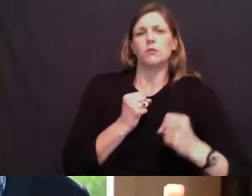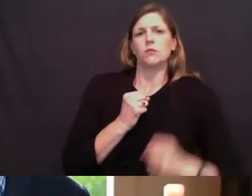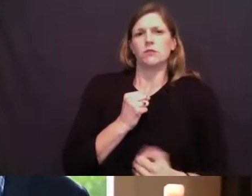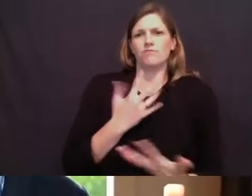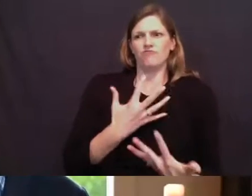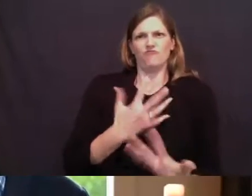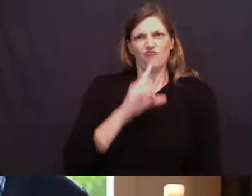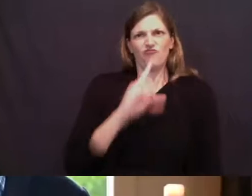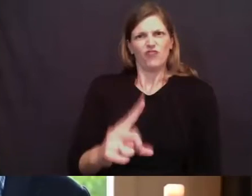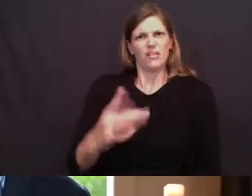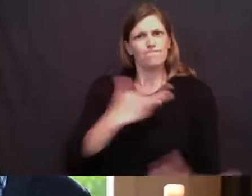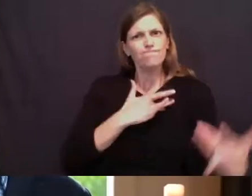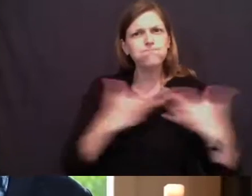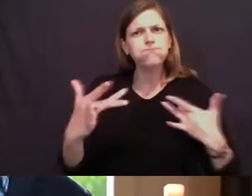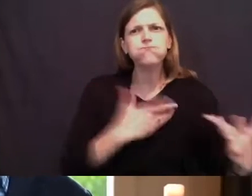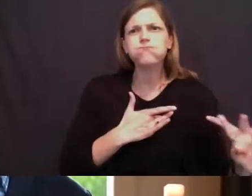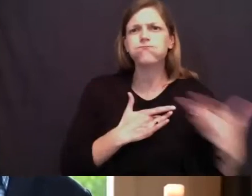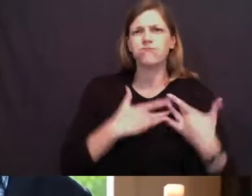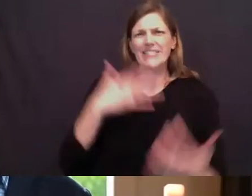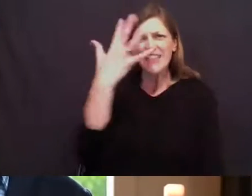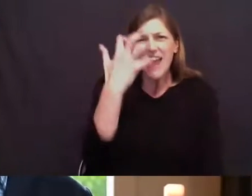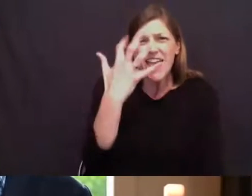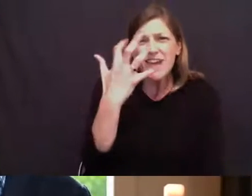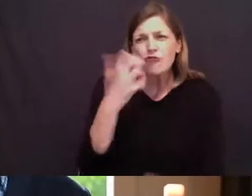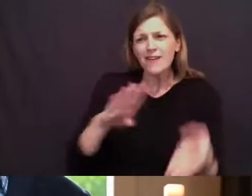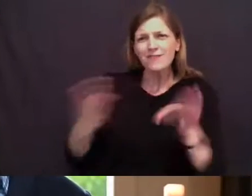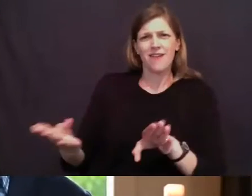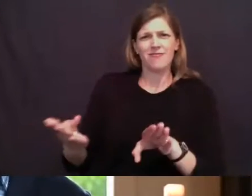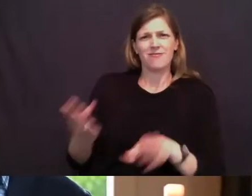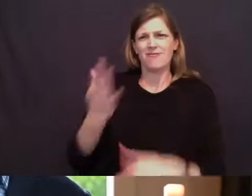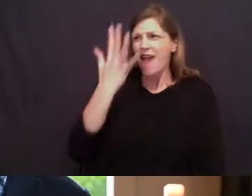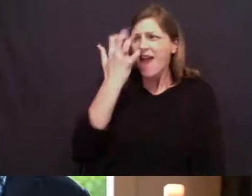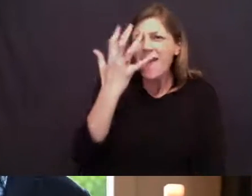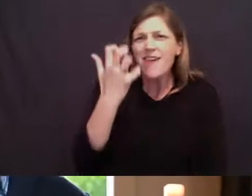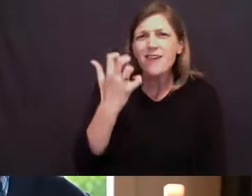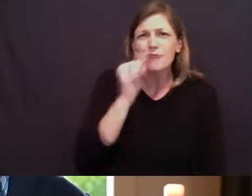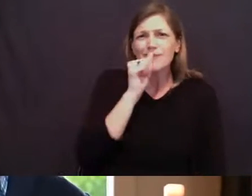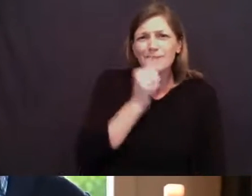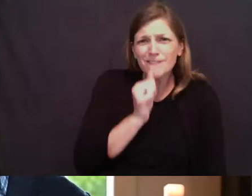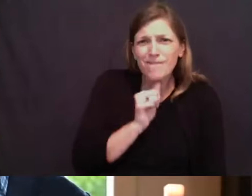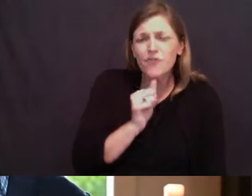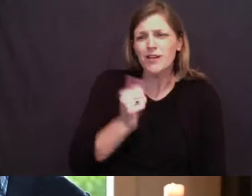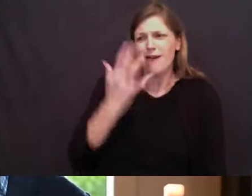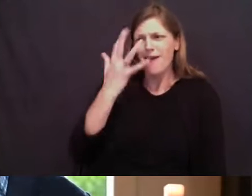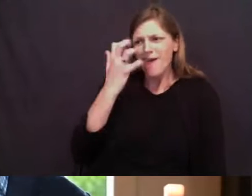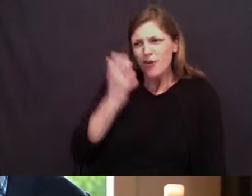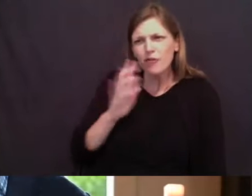he's greatly troubled. He's angry at death. He's angry at the suffering. He's angry at the